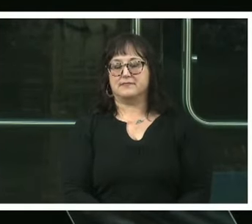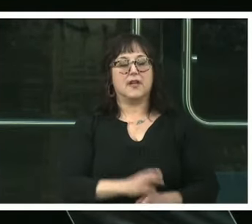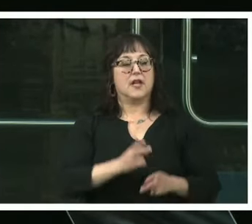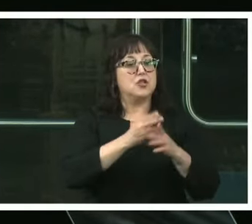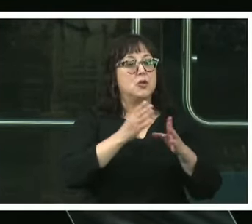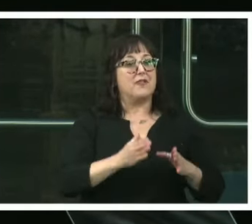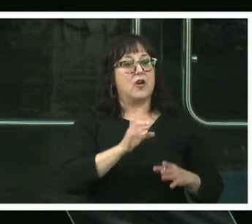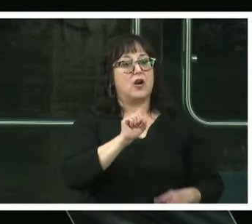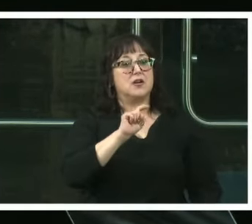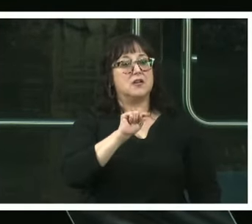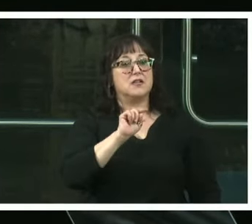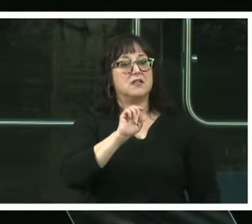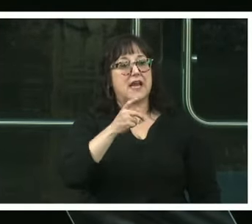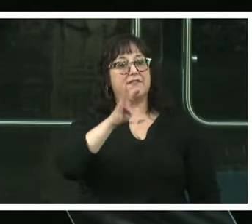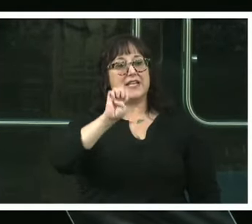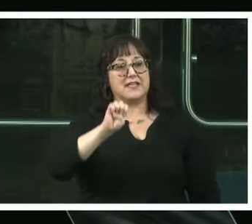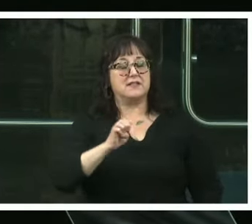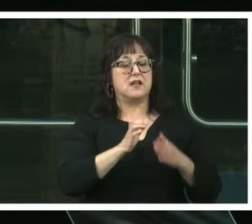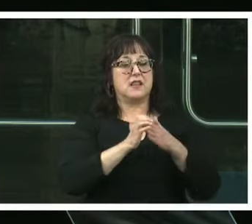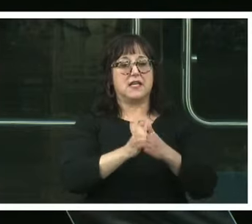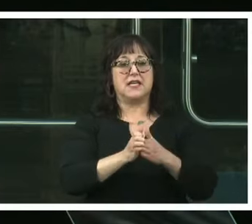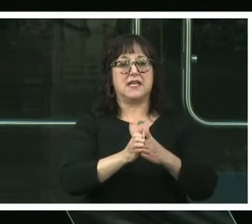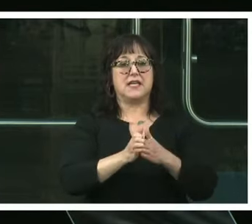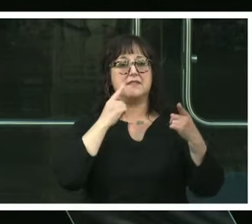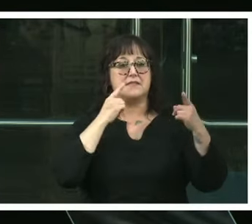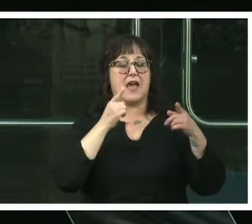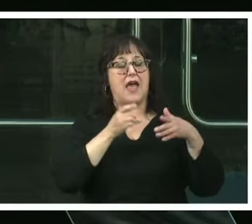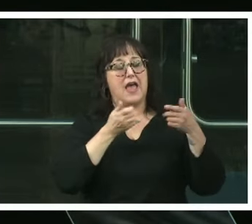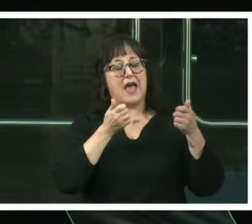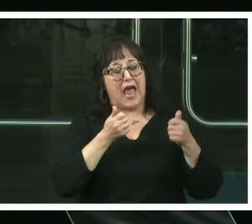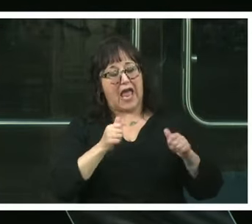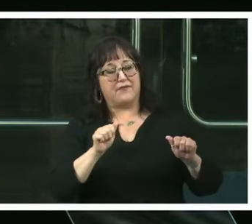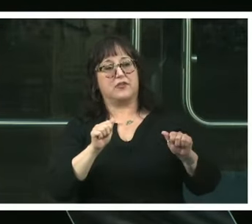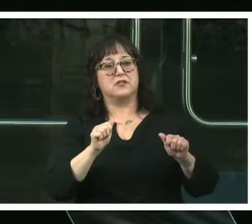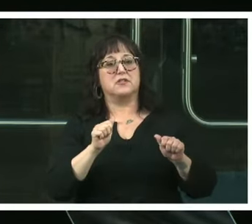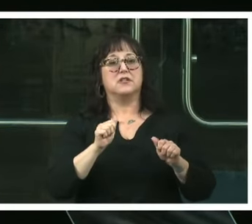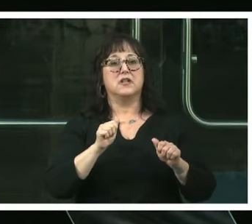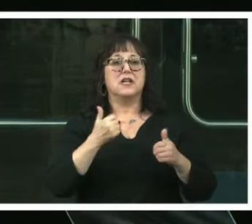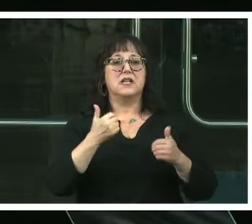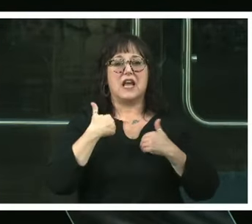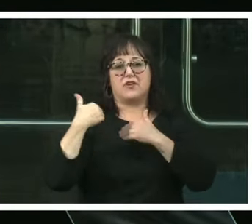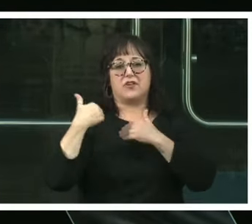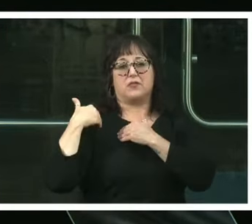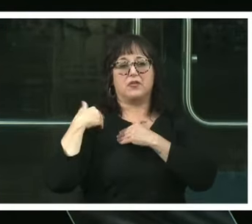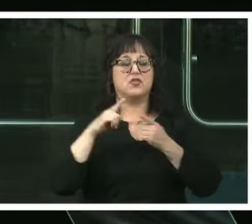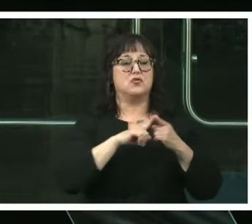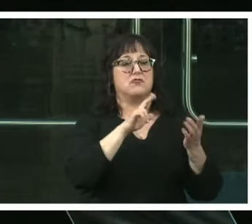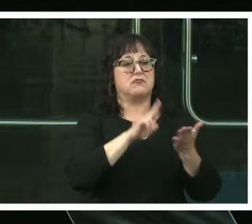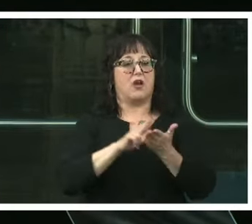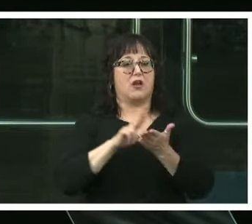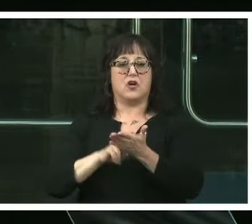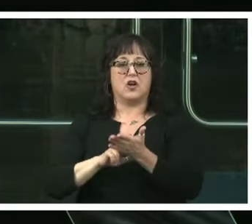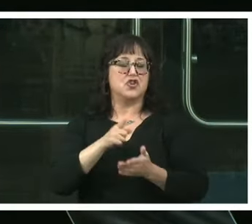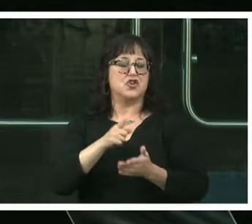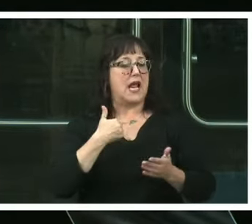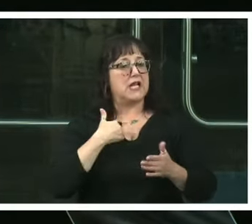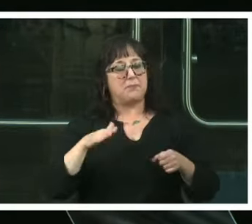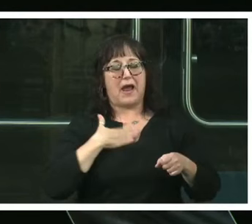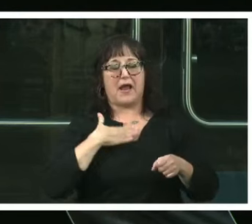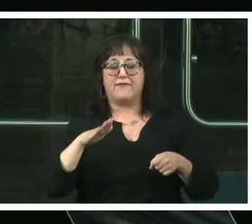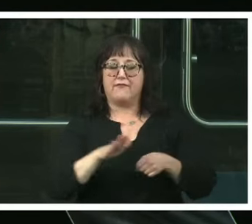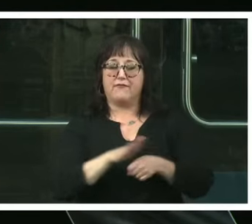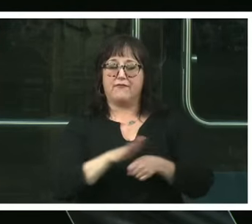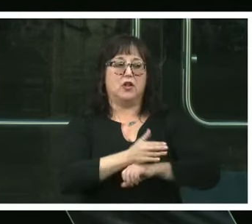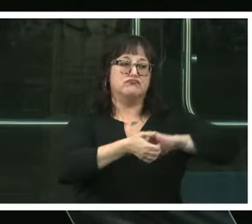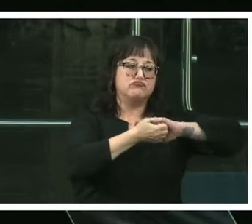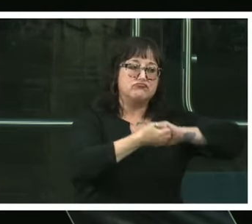Supervisor Stephanie is leading the efforts to bring accountability to our contracting, and she has my full partnership and